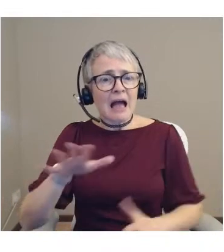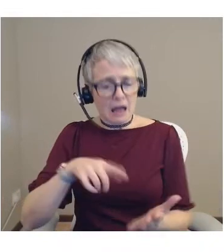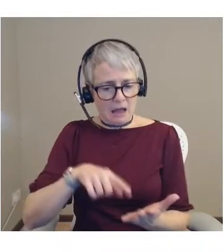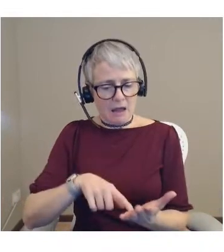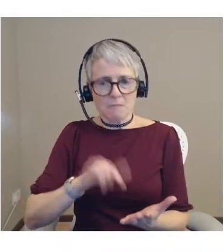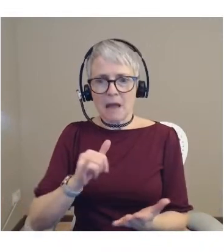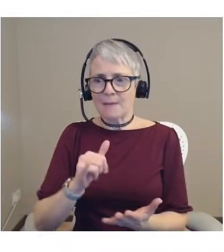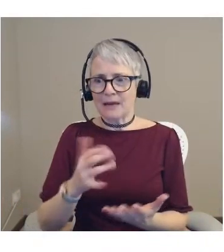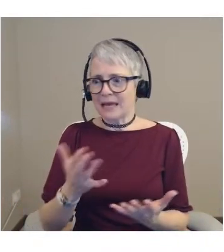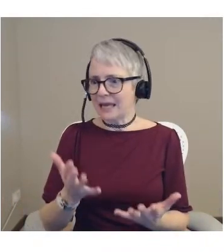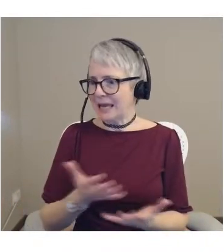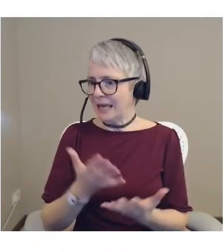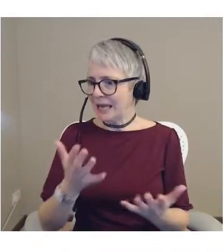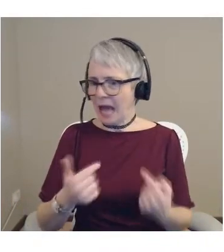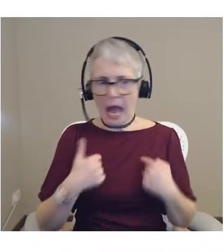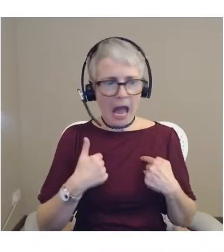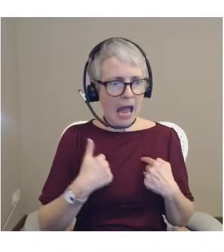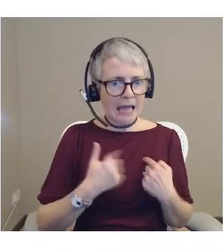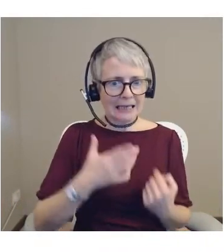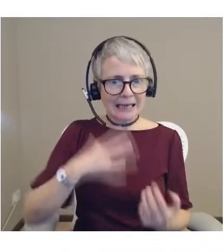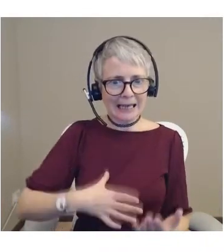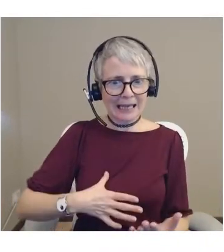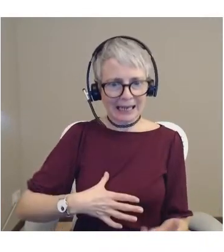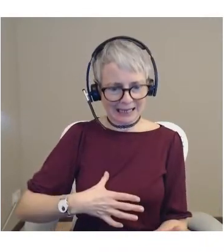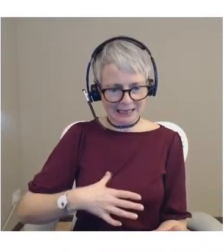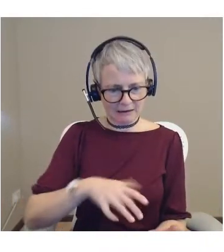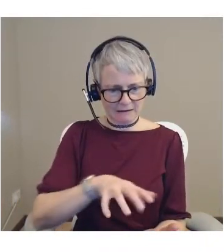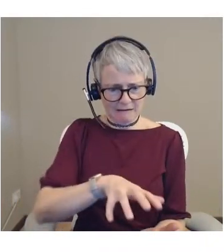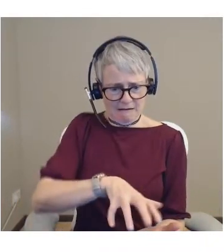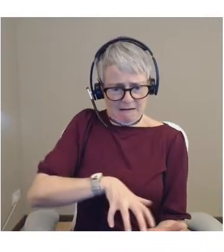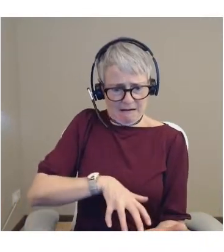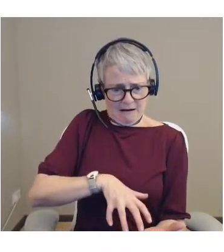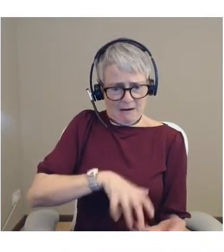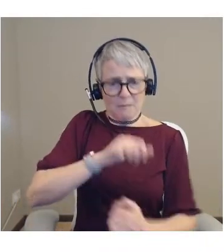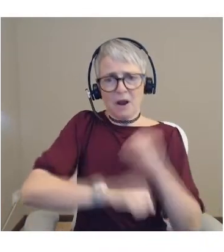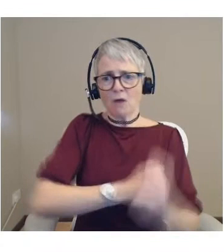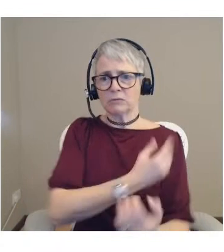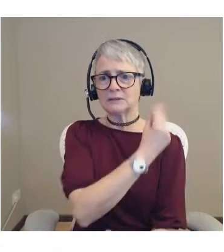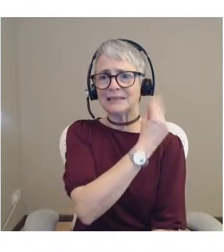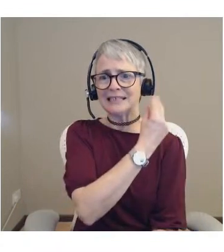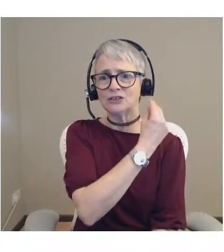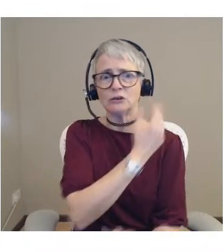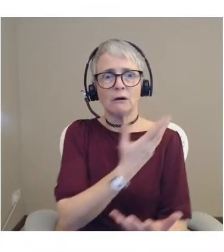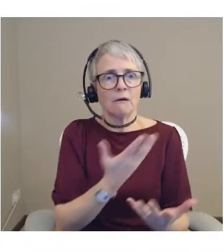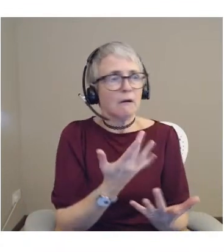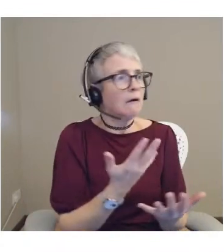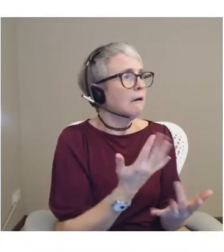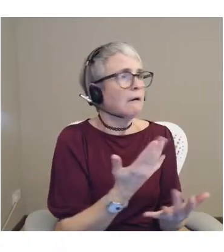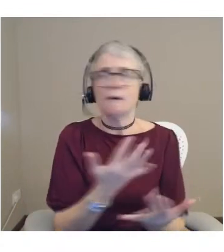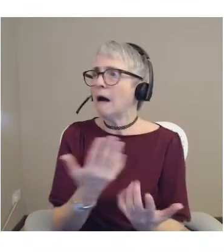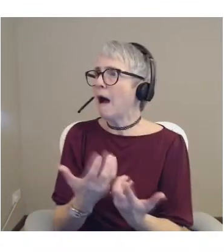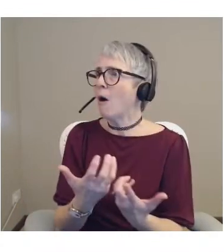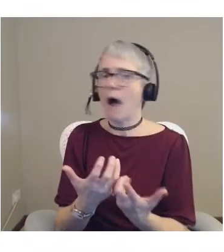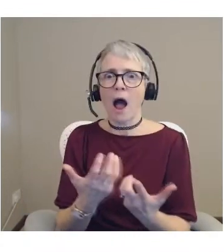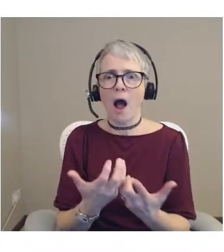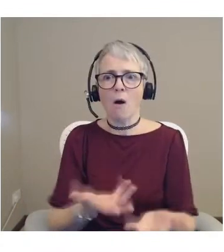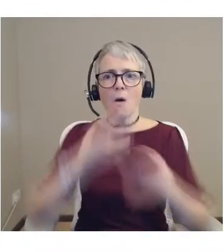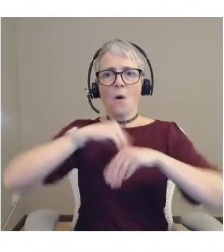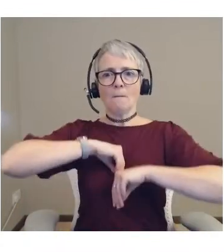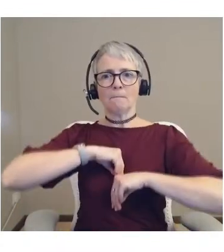like text-to-speech, how do I get at that now? How can I absorb all this information? How can I? And